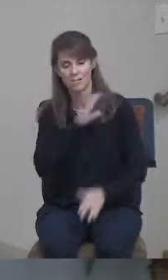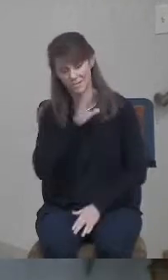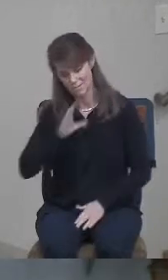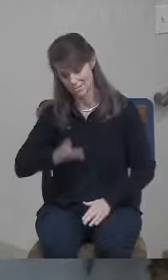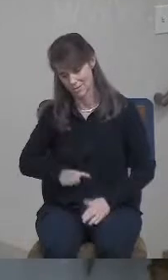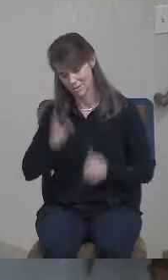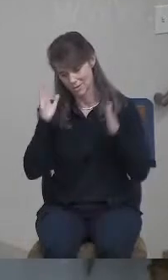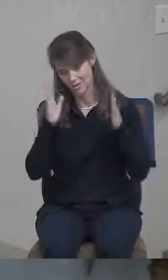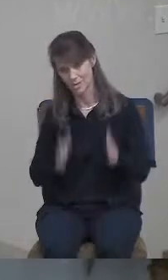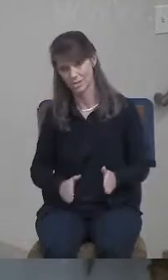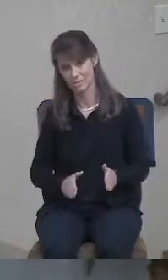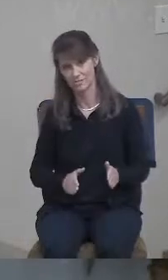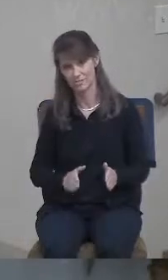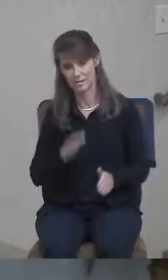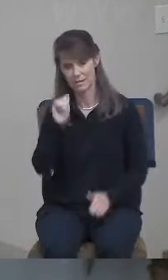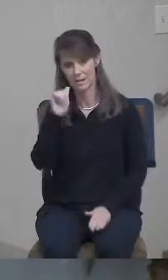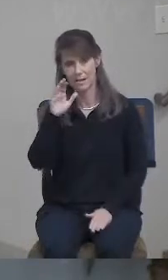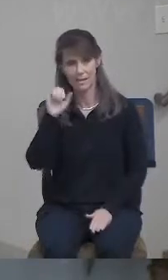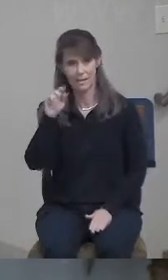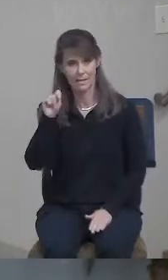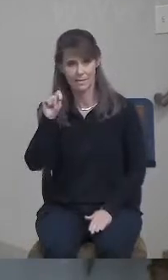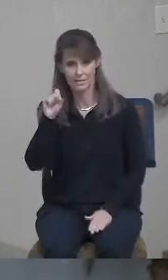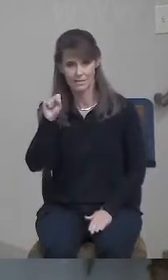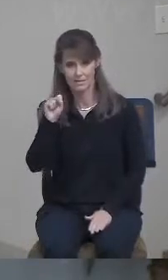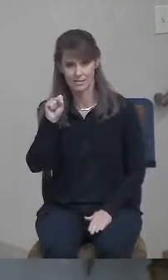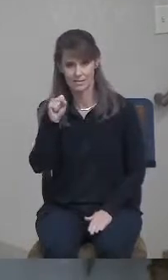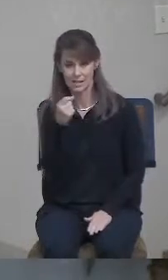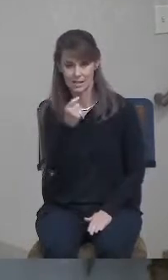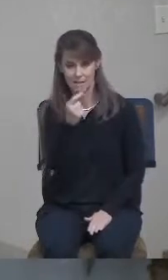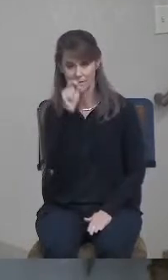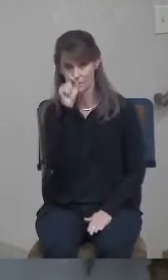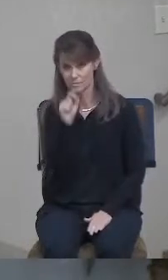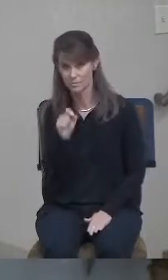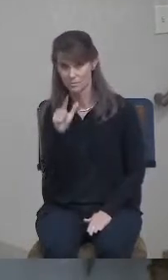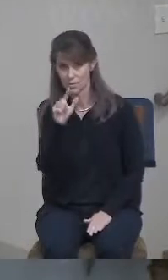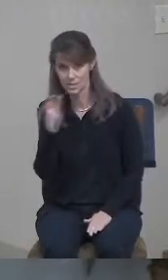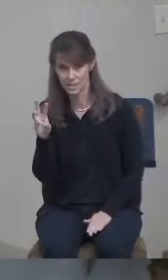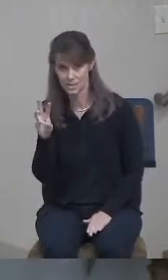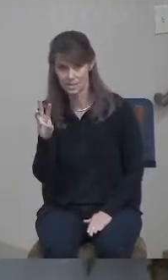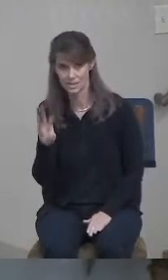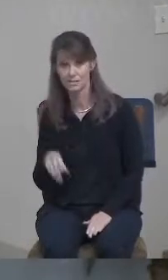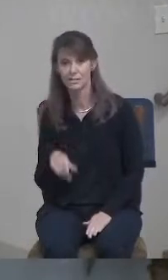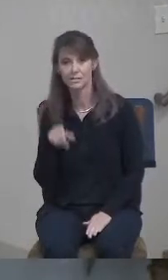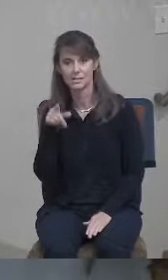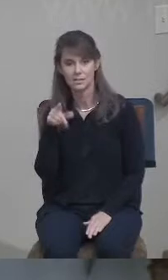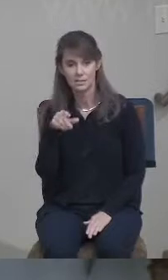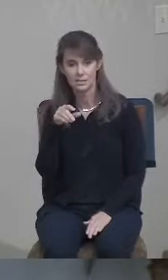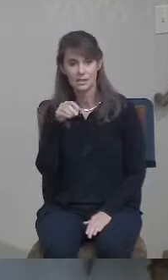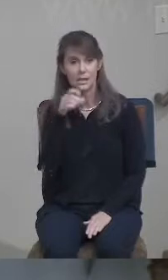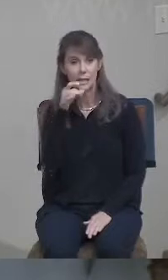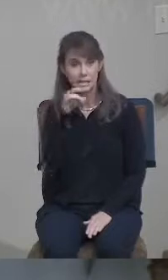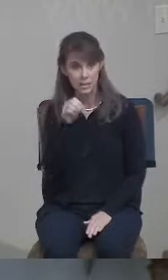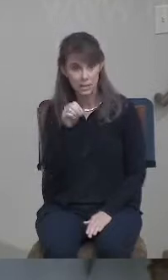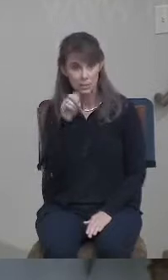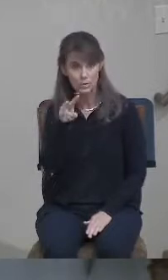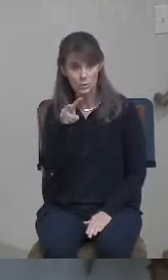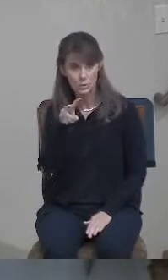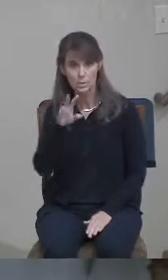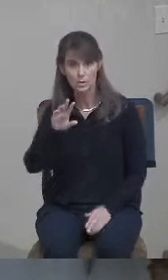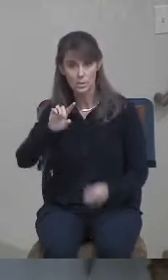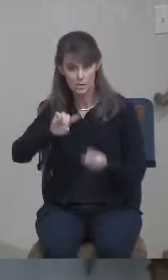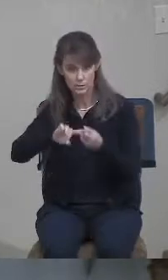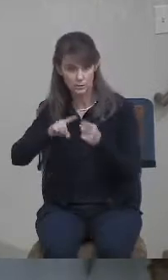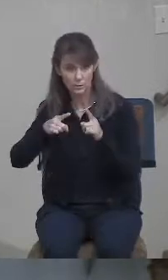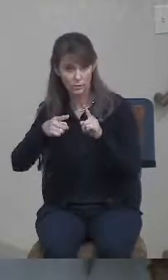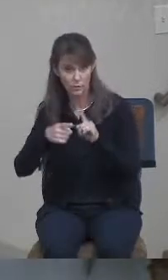Acts 11:26. At Portsmouth, New Hampshire, in October 1802, the friends of Elias